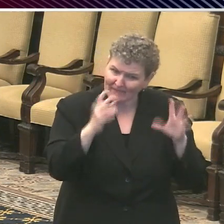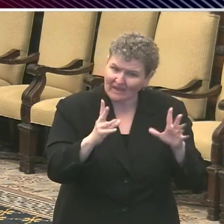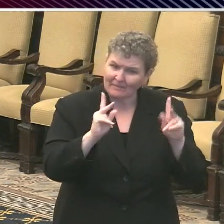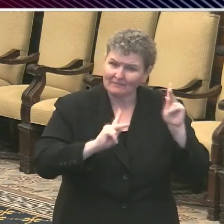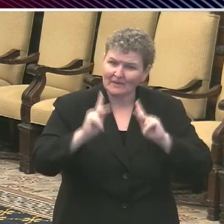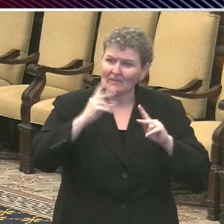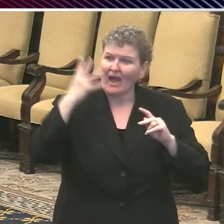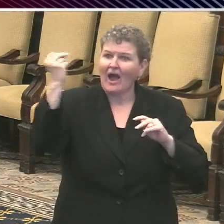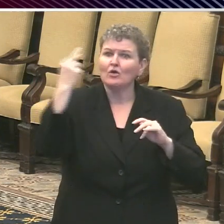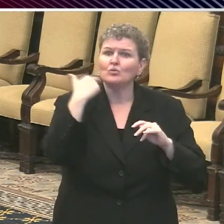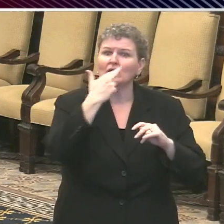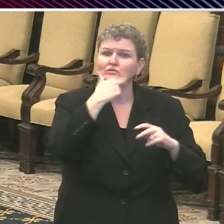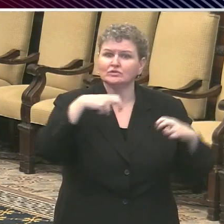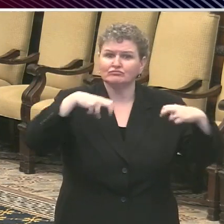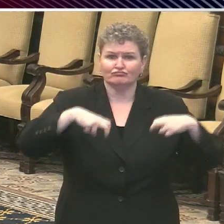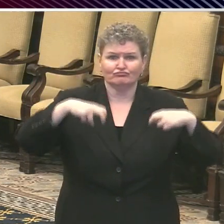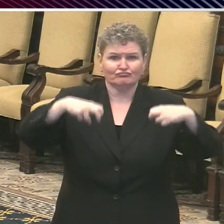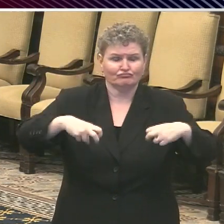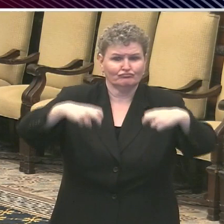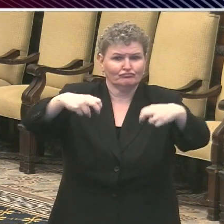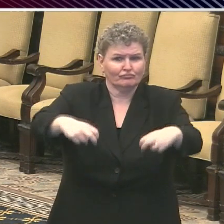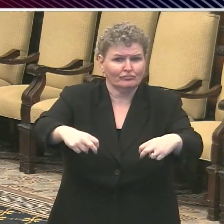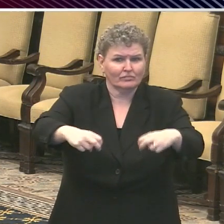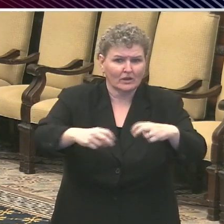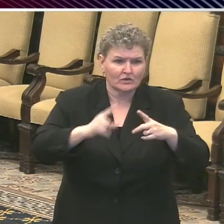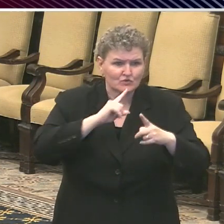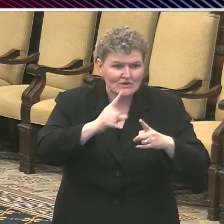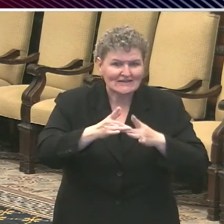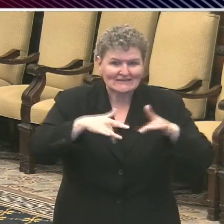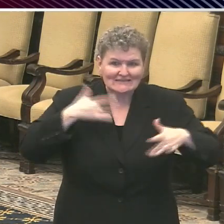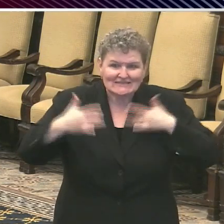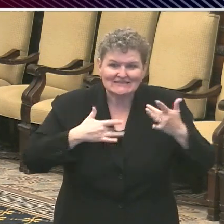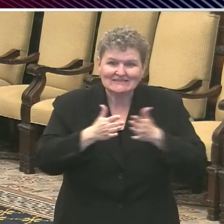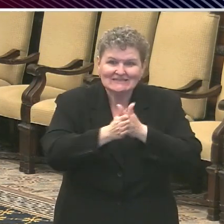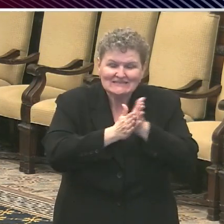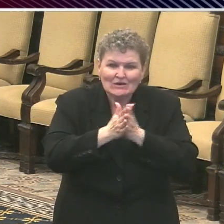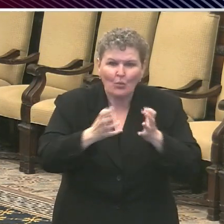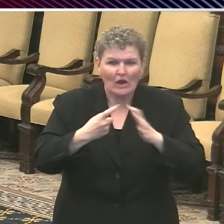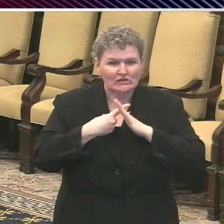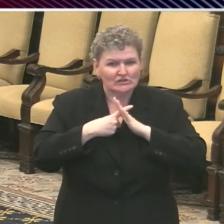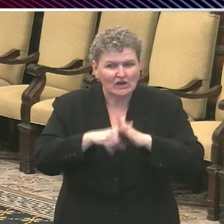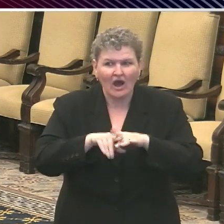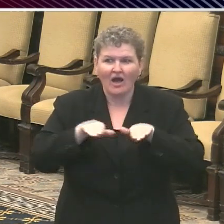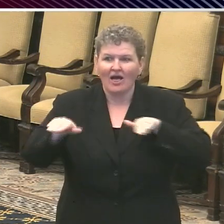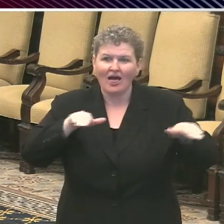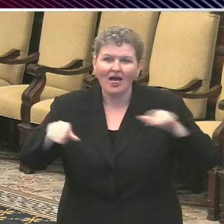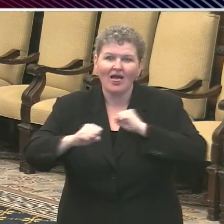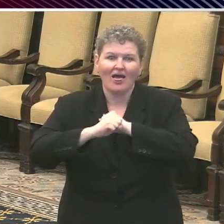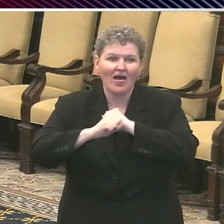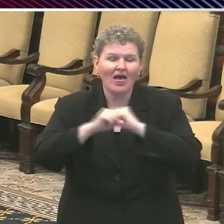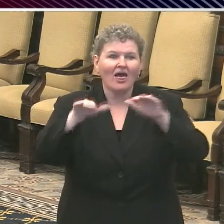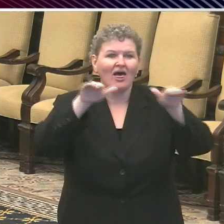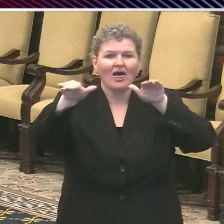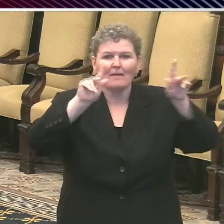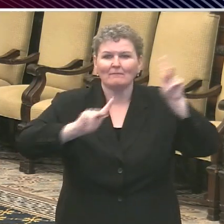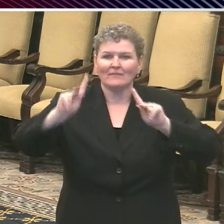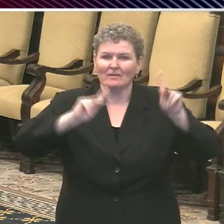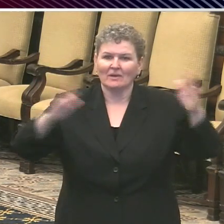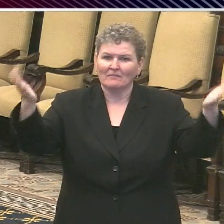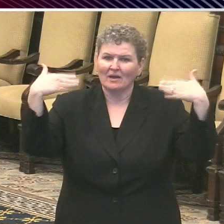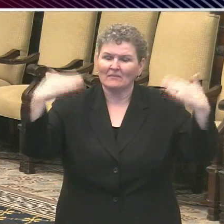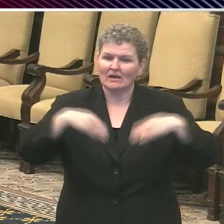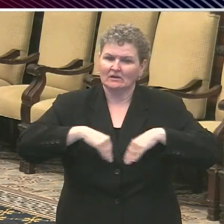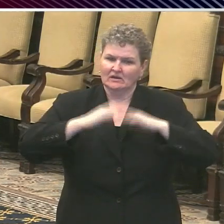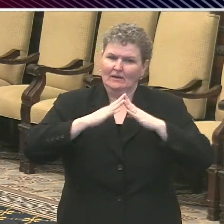outdoor restaurants and so many restaurateurs are sort of chomping at the bit to get to business, get to